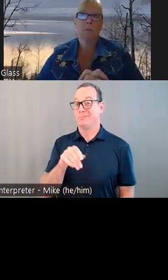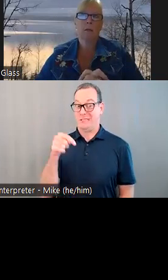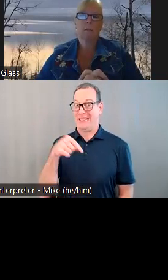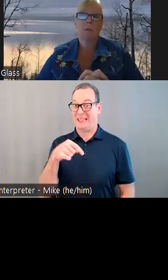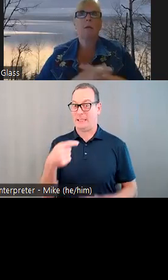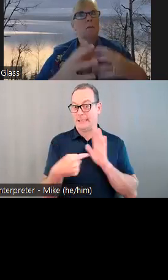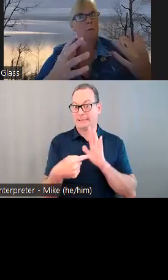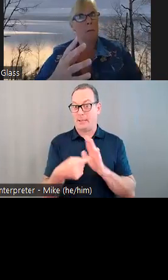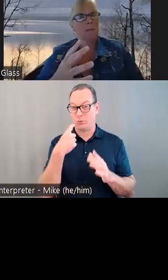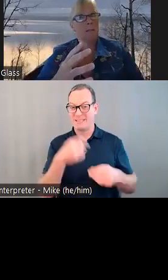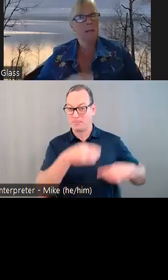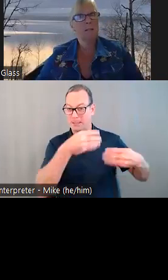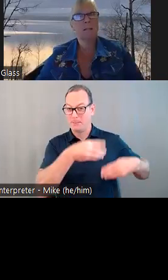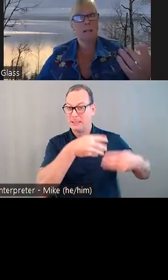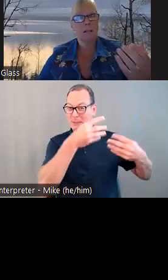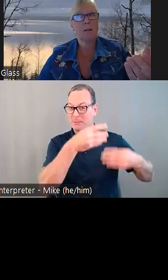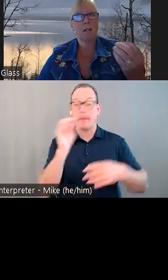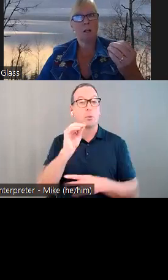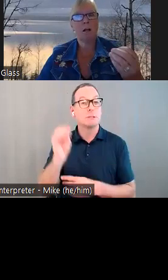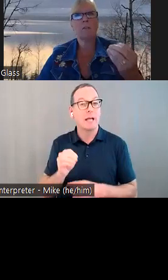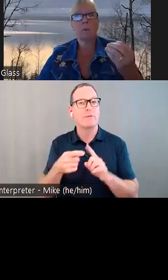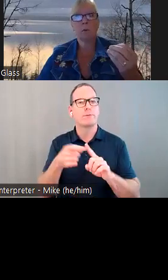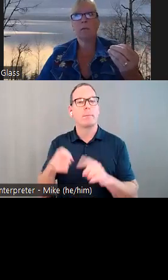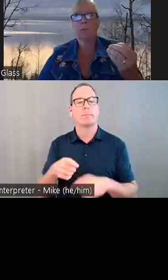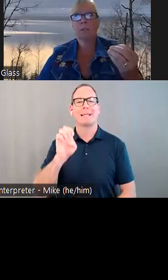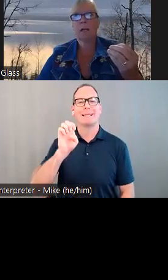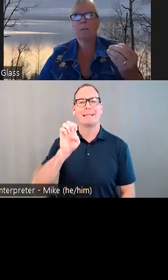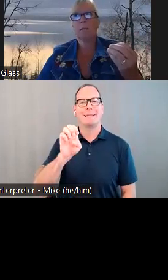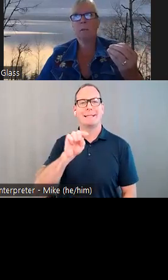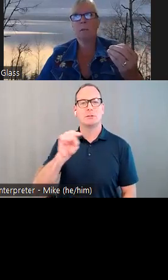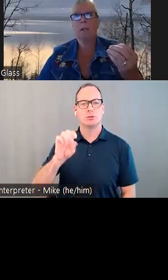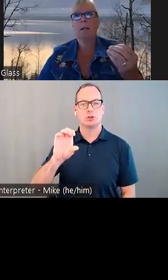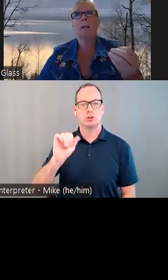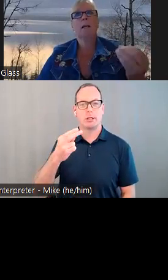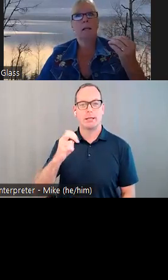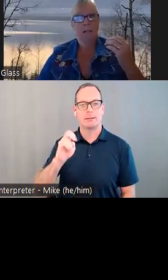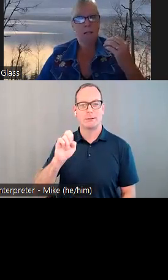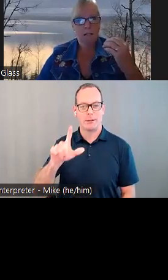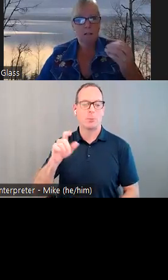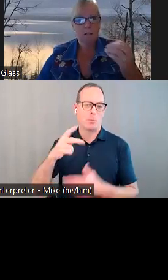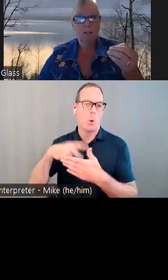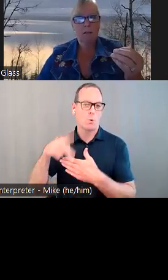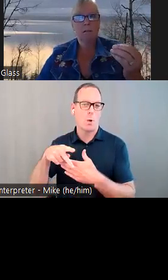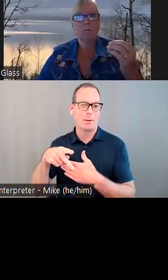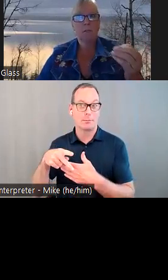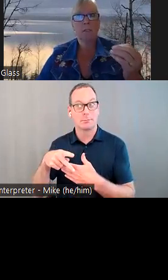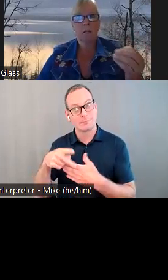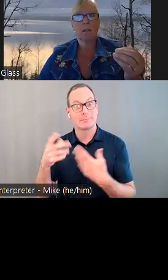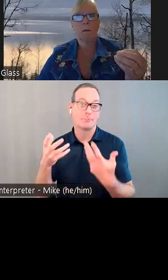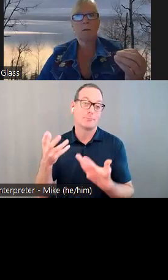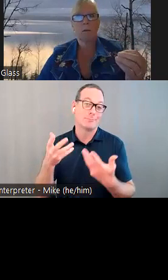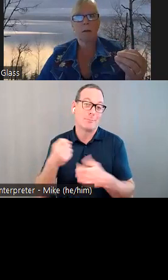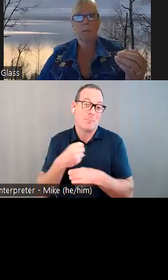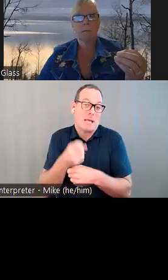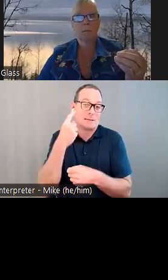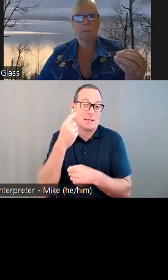online programs. So it makes sense that there are a lot of employed full-time people in an e-channel fully